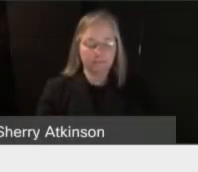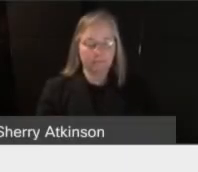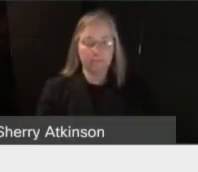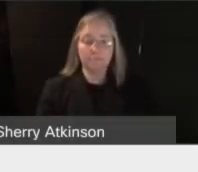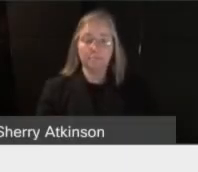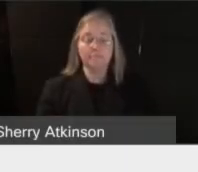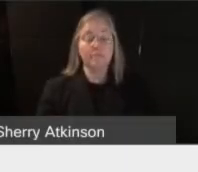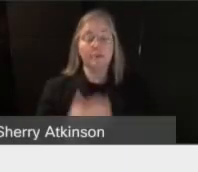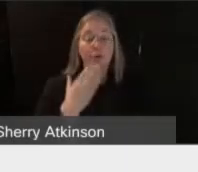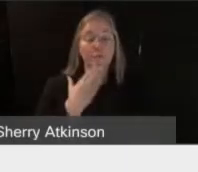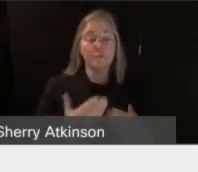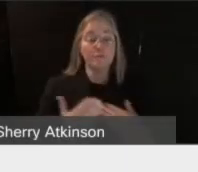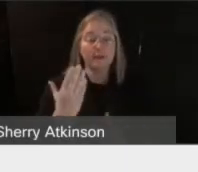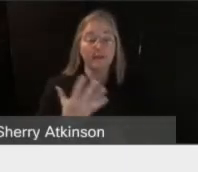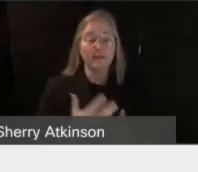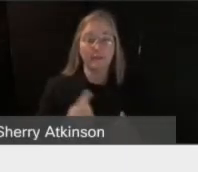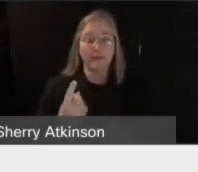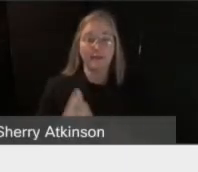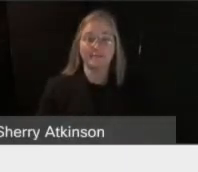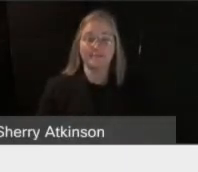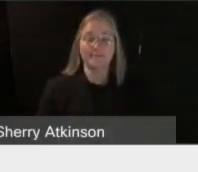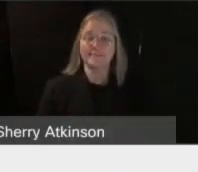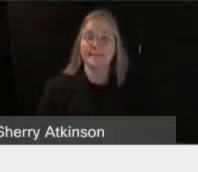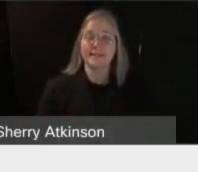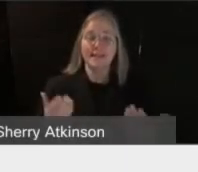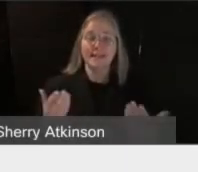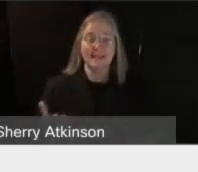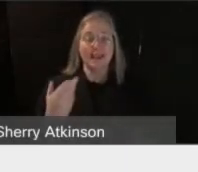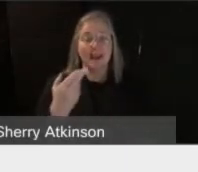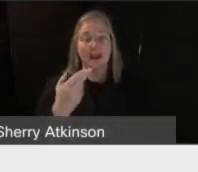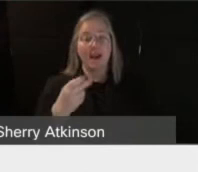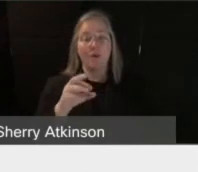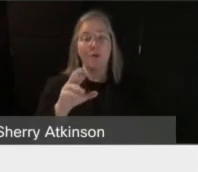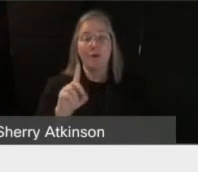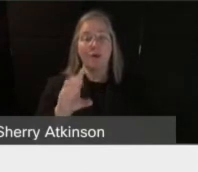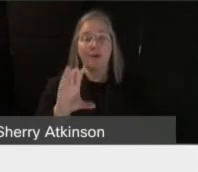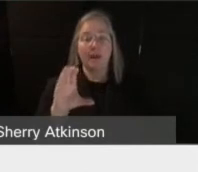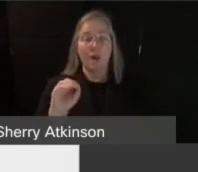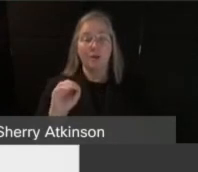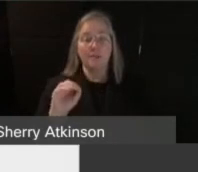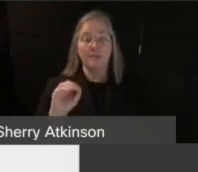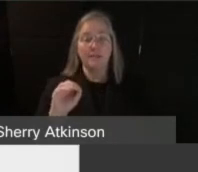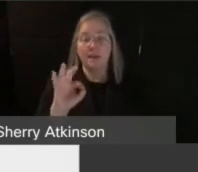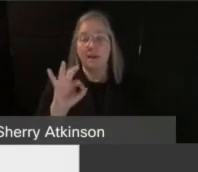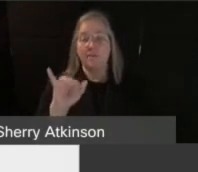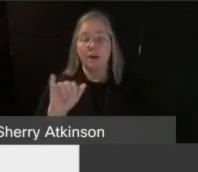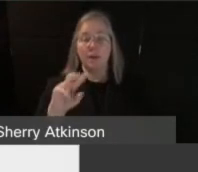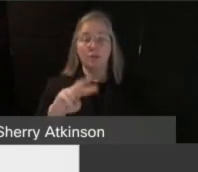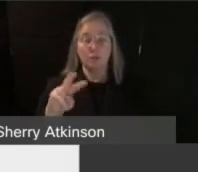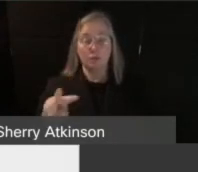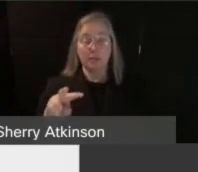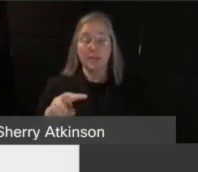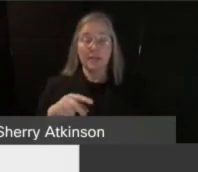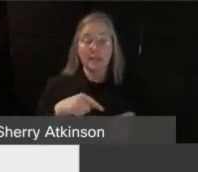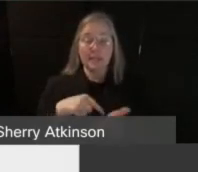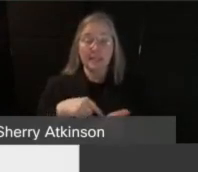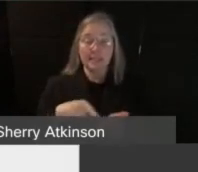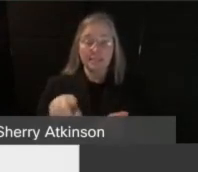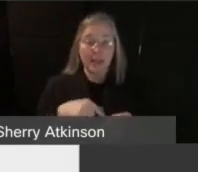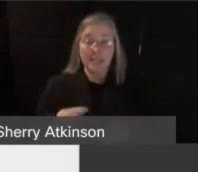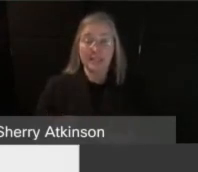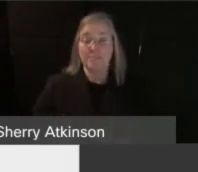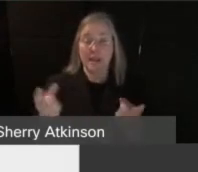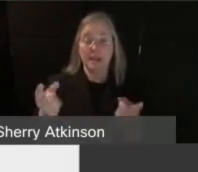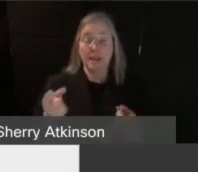So good morning, everyone. This is Howard County's Fiscal Year 22 Spending Affordability Advisory